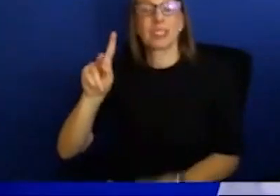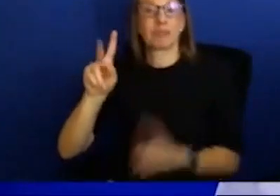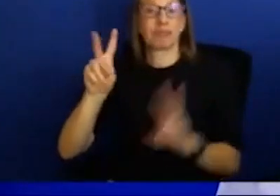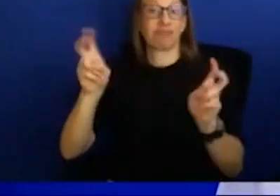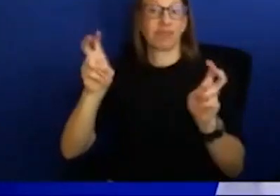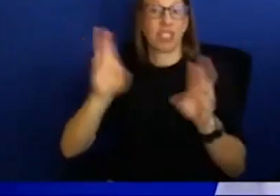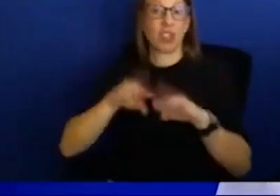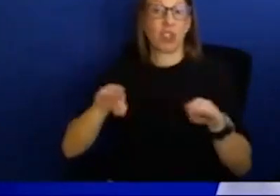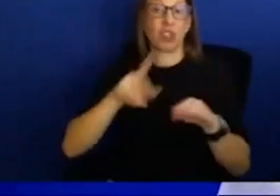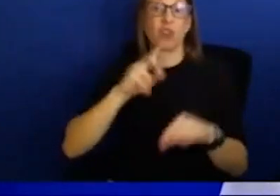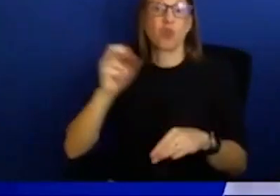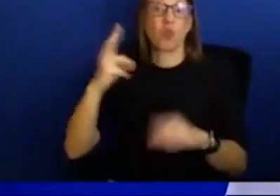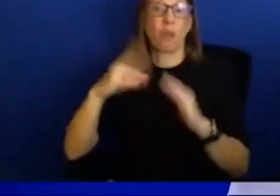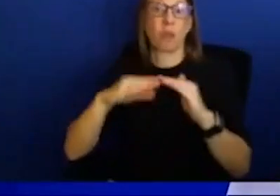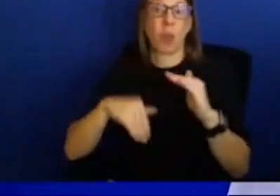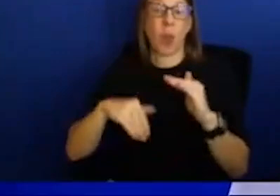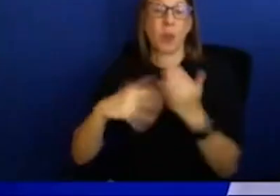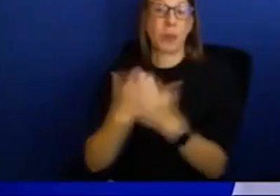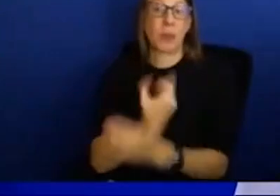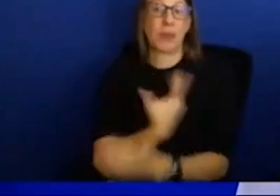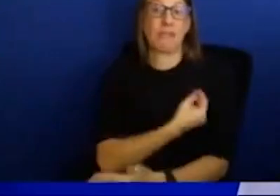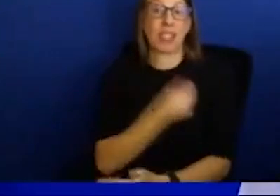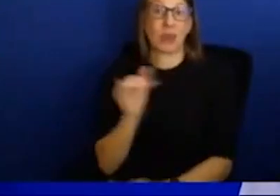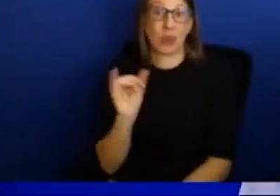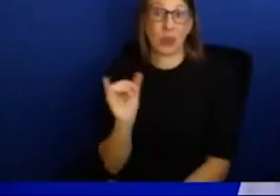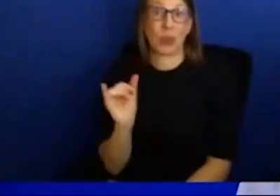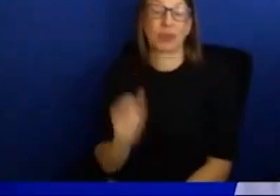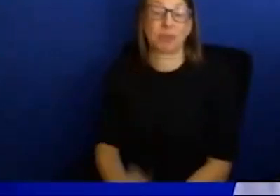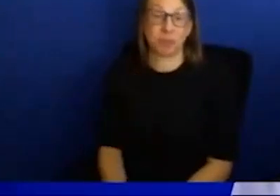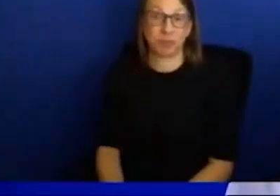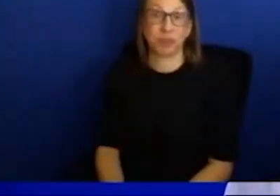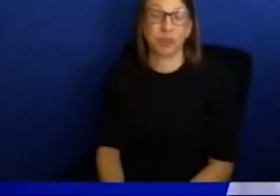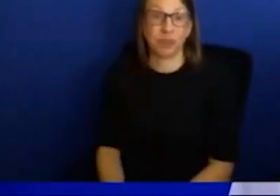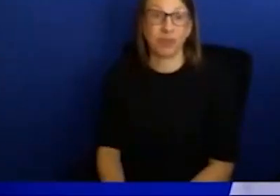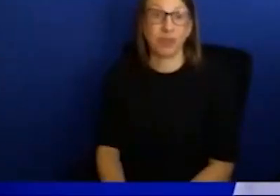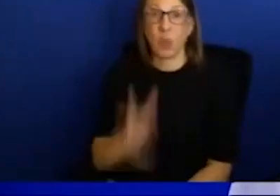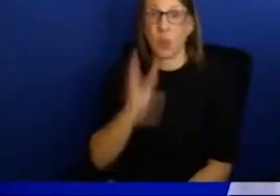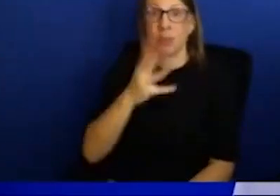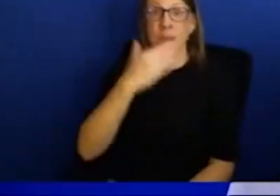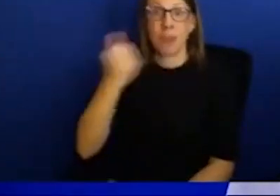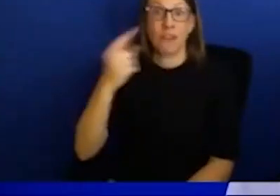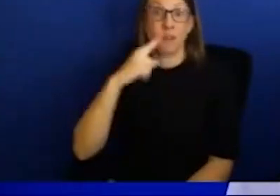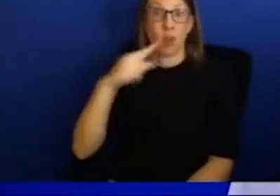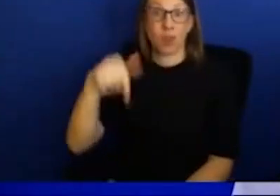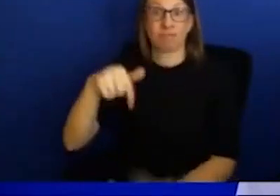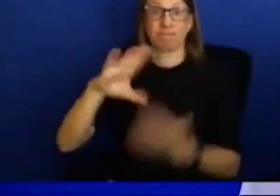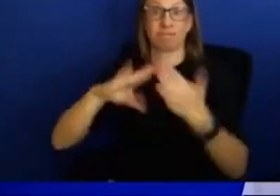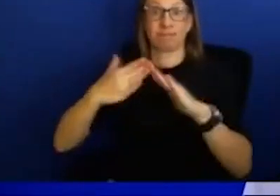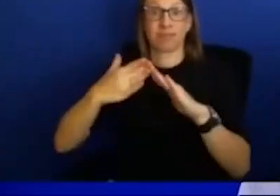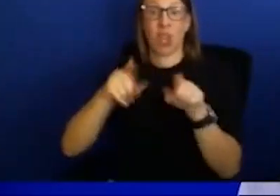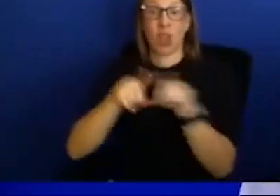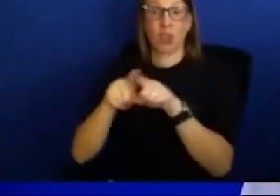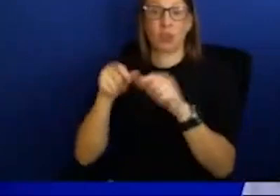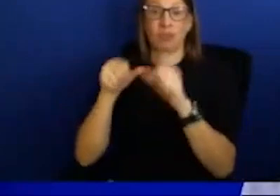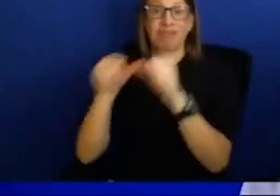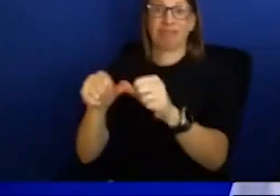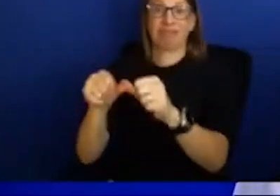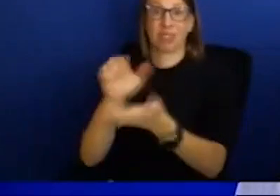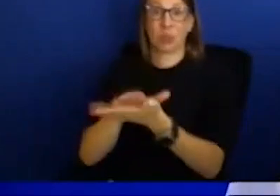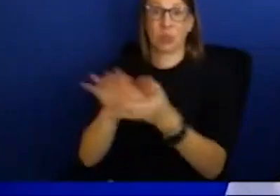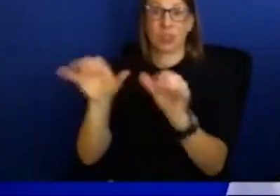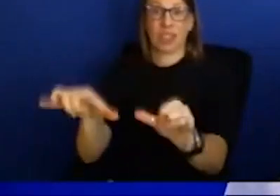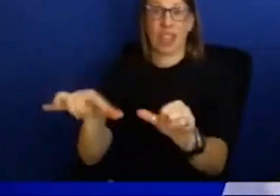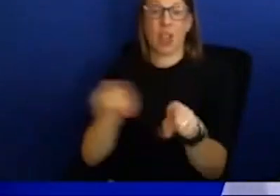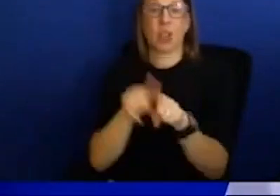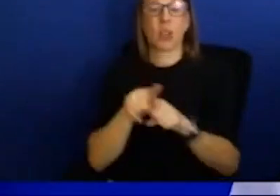them vaccinated as well. It will overall be better for our communities, be better for keeping them in school, for keeping parents at work, all